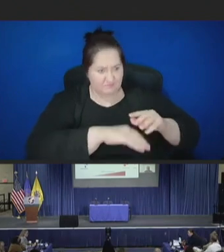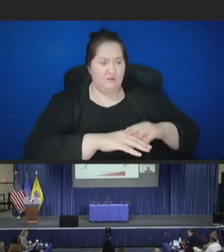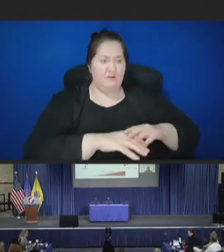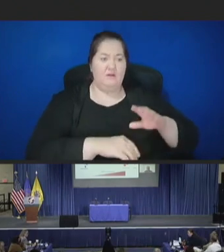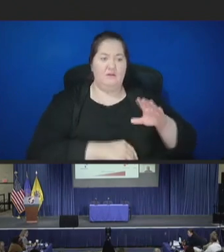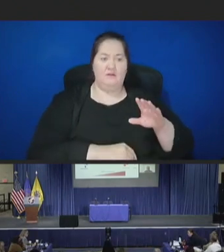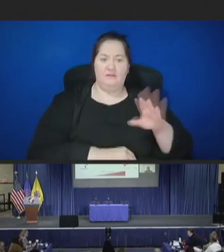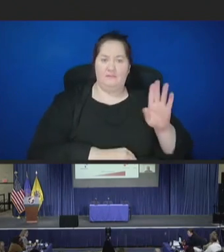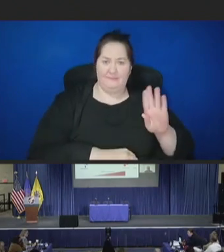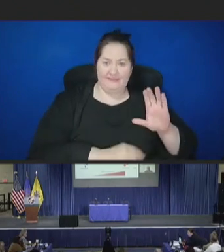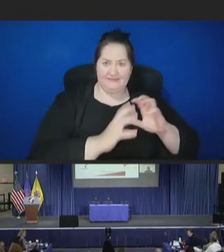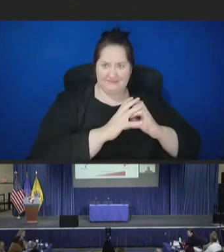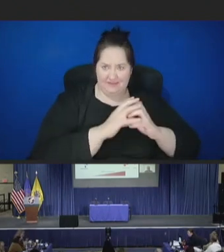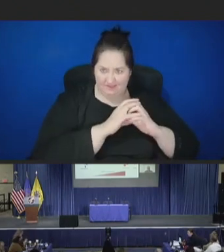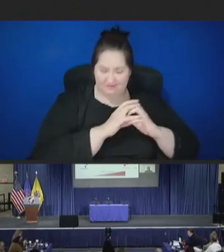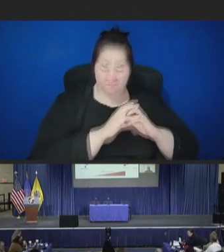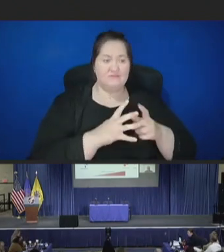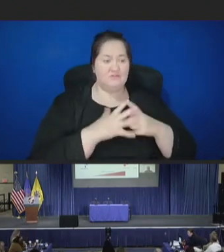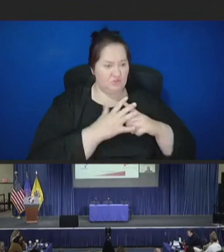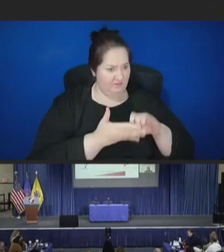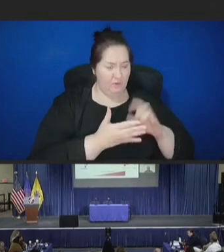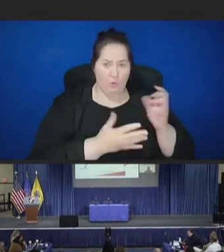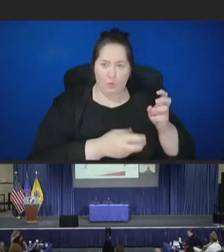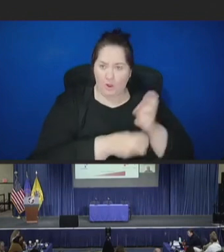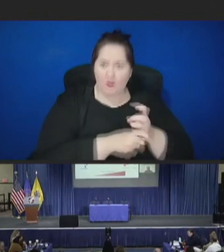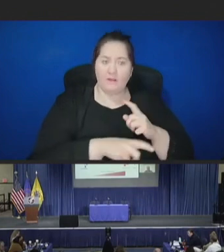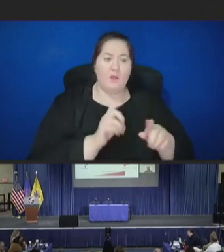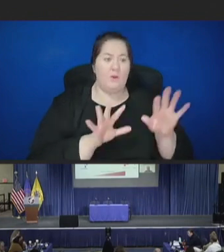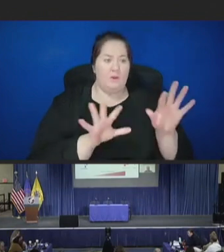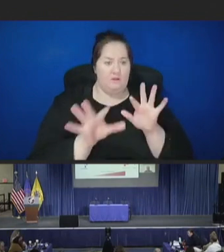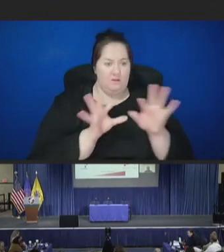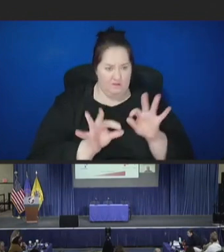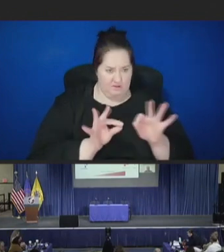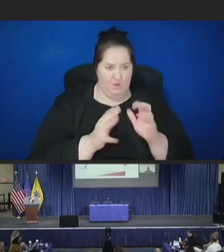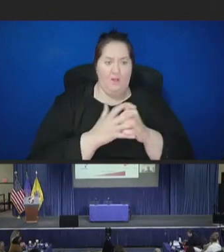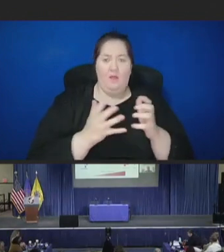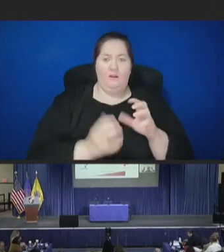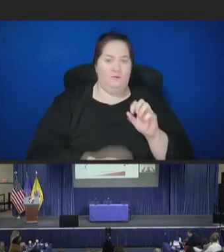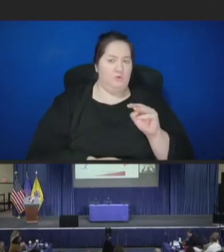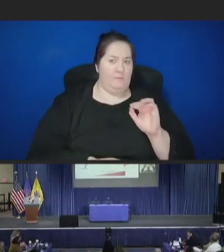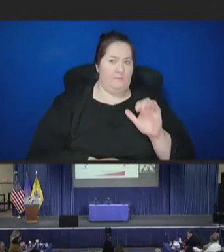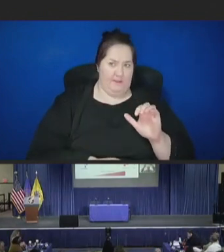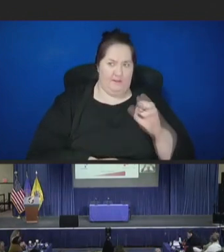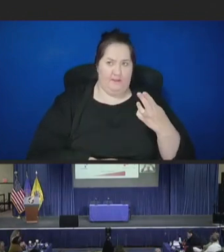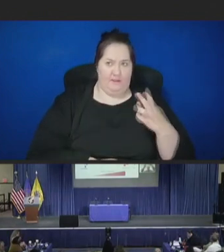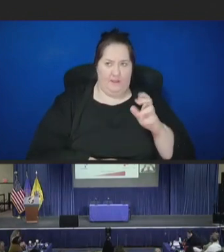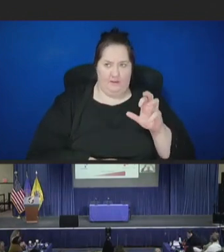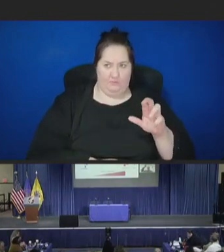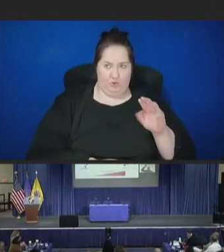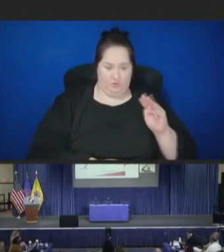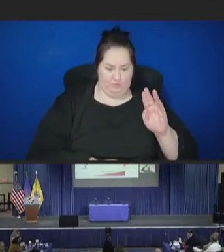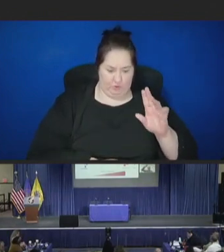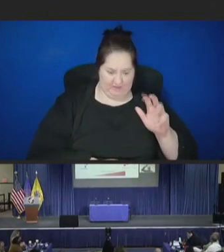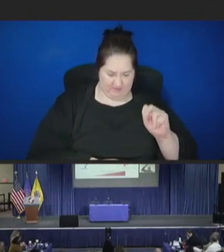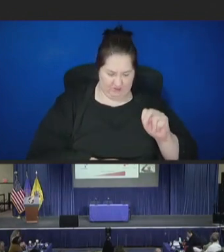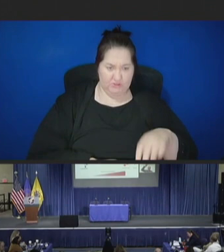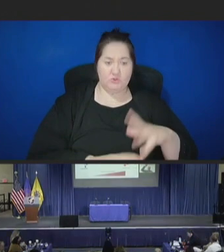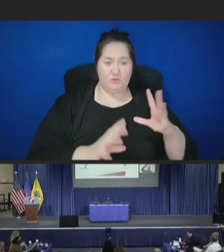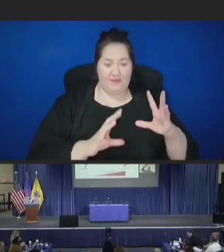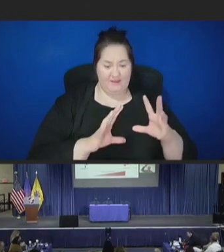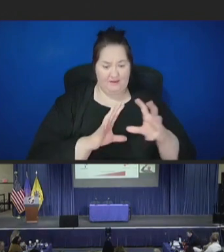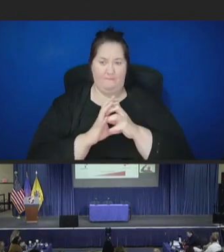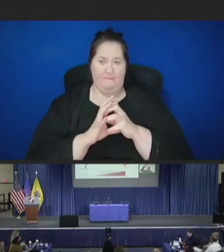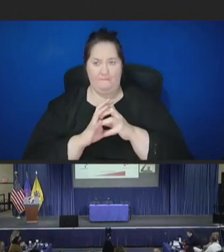is really difficult. And then we need to select for a lot of somatic hypermutation to give the antibodies the ability to bind really tightly